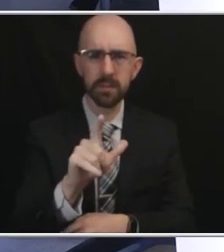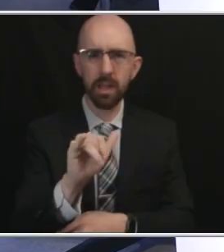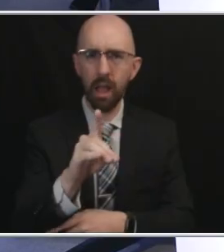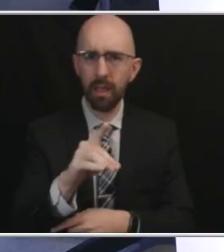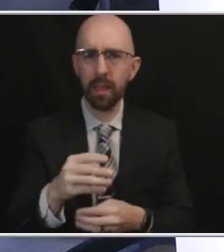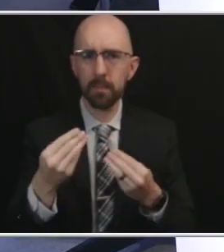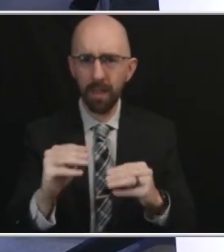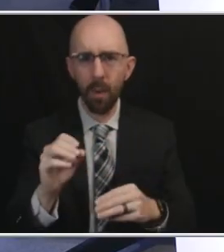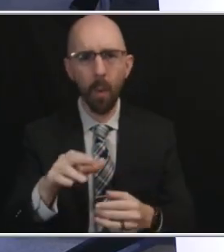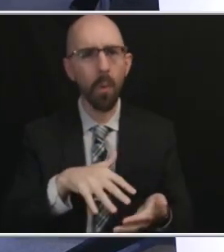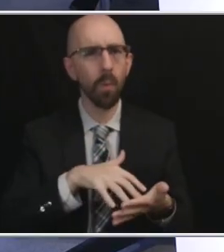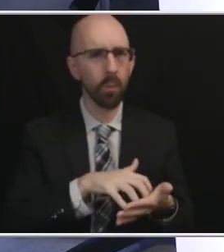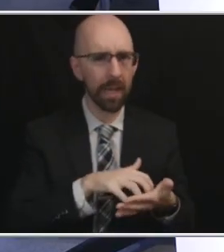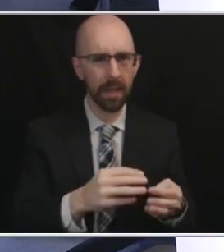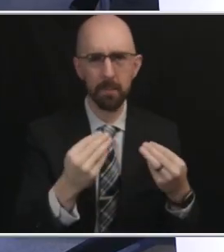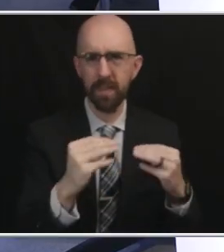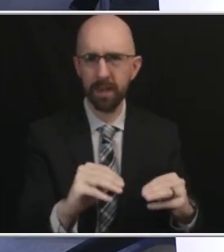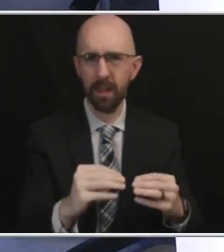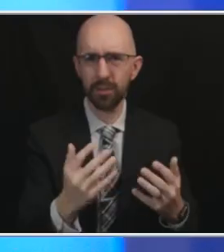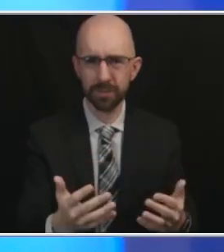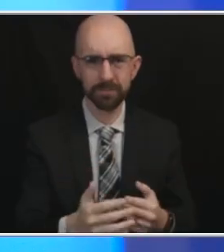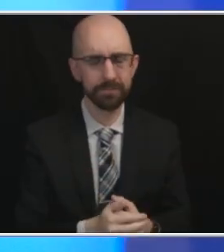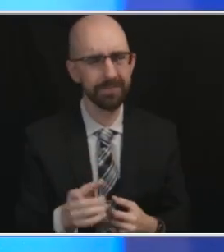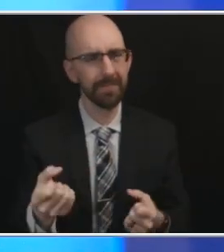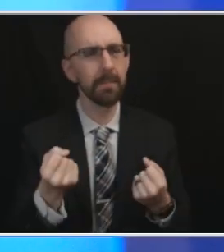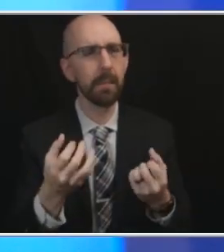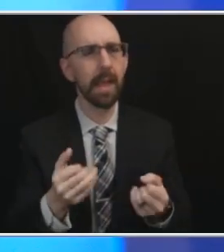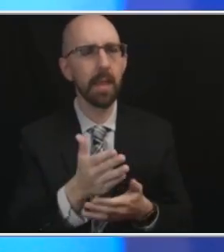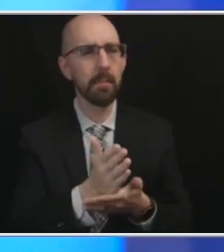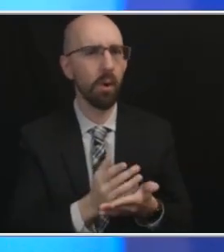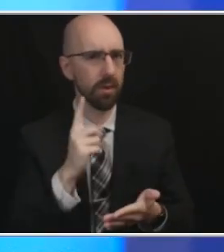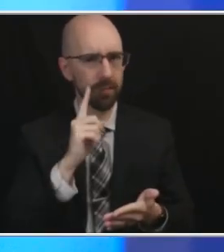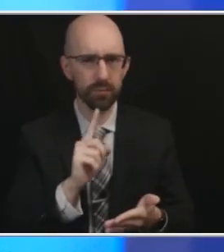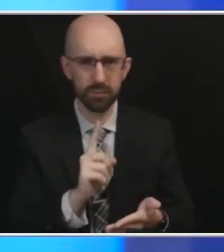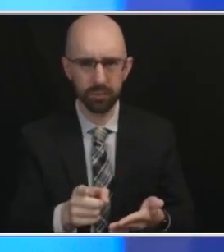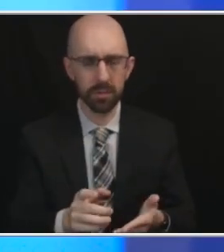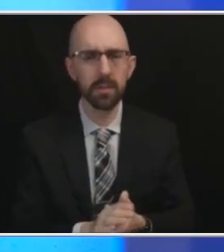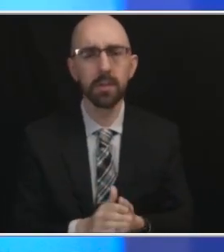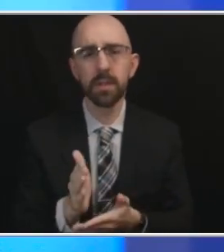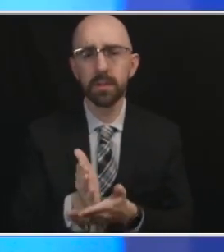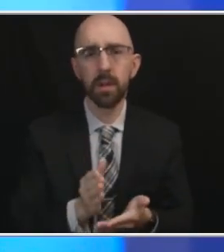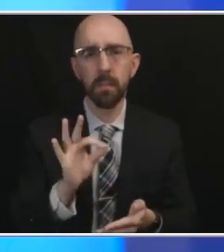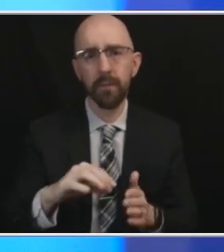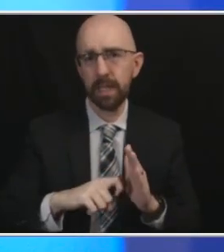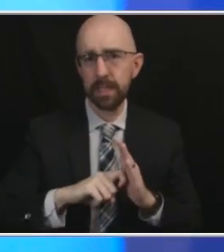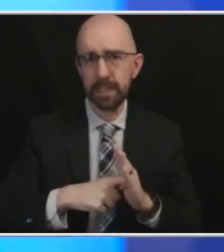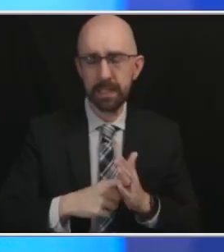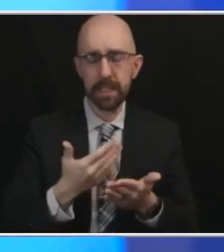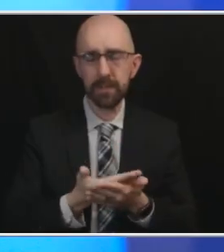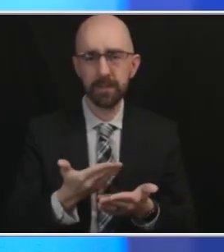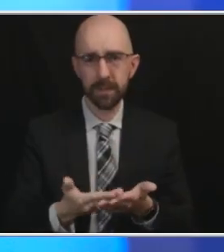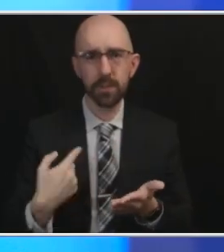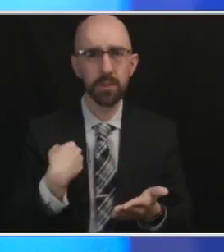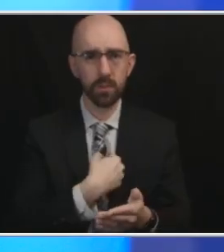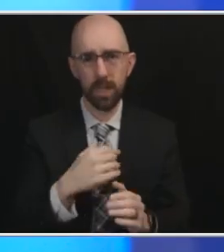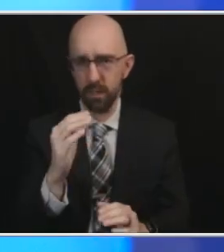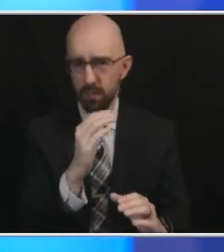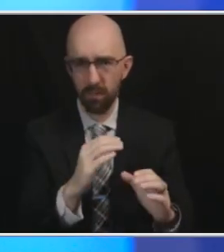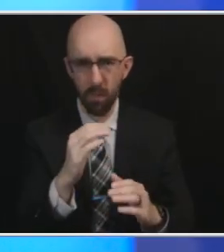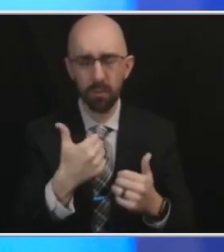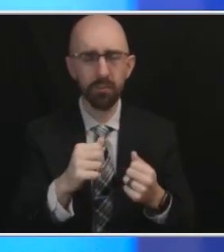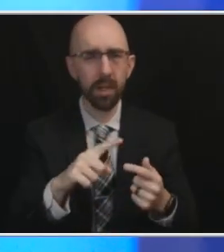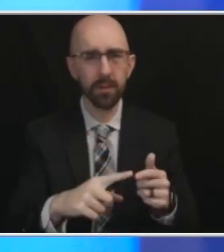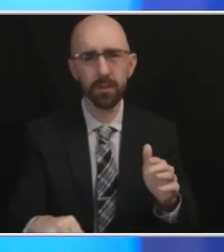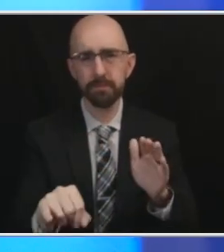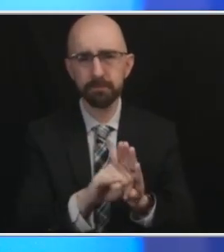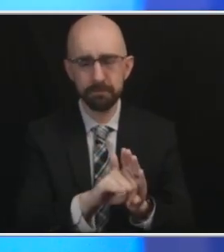methodology? Well, there are many components for sure, but some of the key features that we look for to try to identify